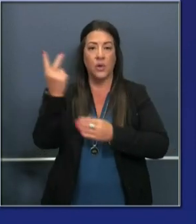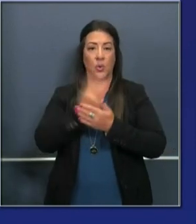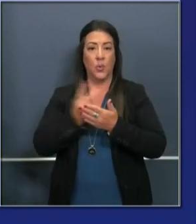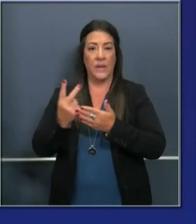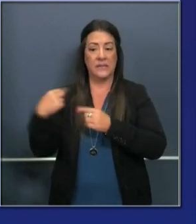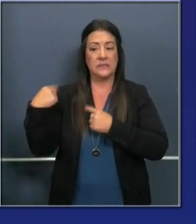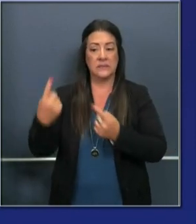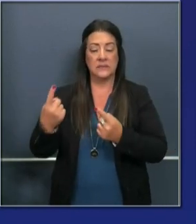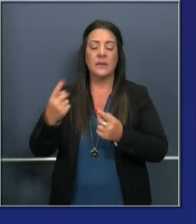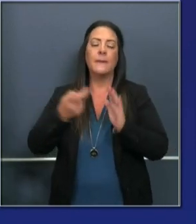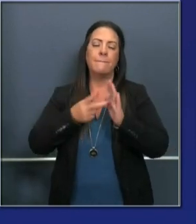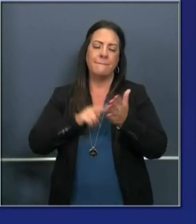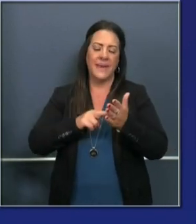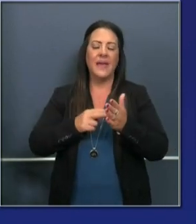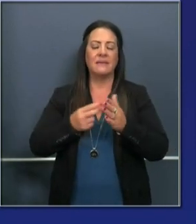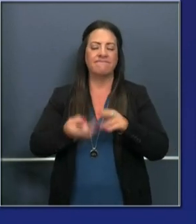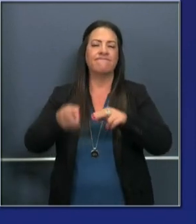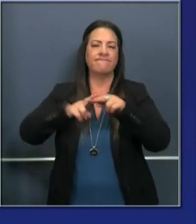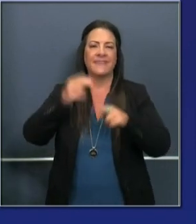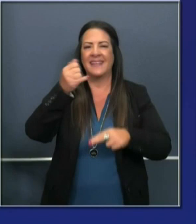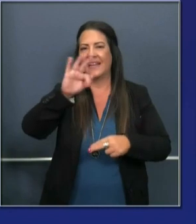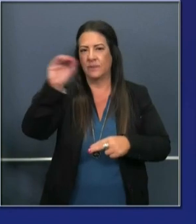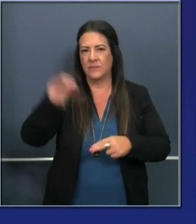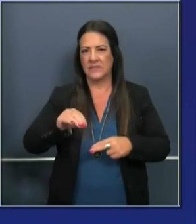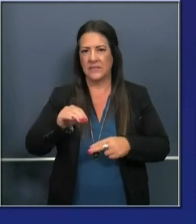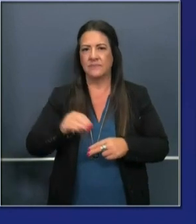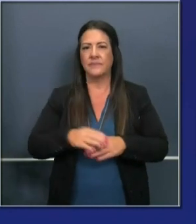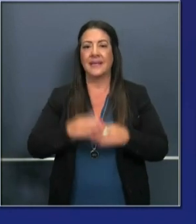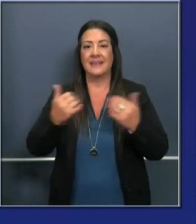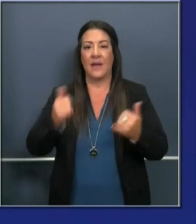a 19% increase,